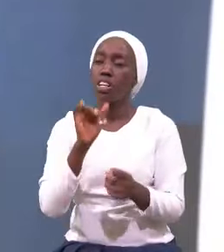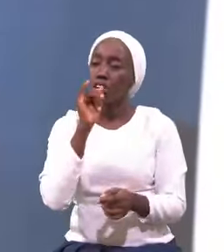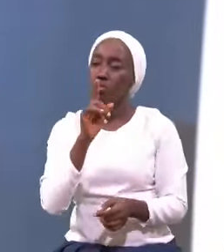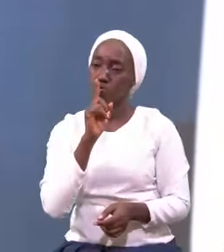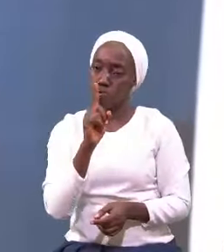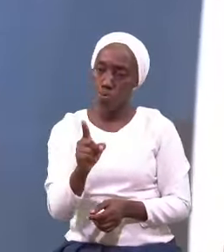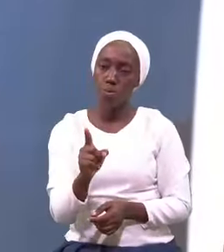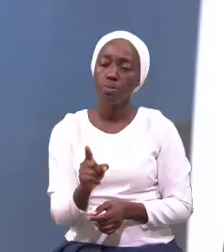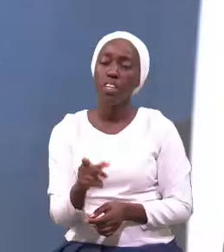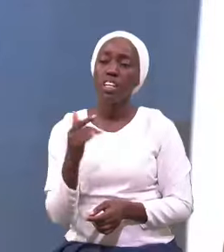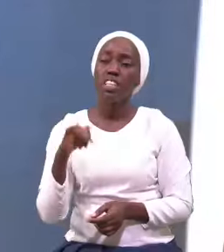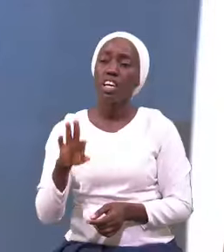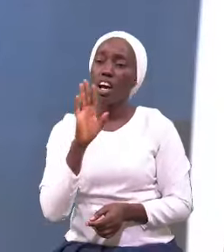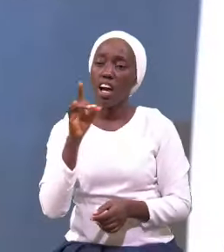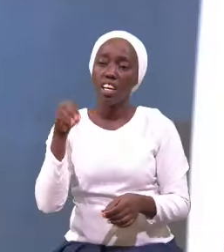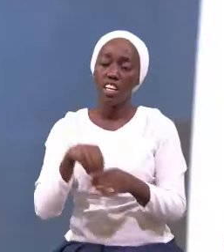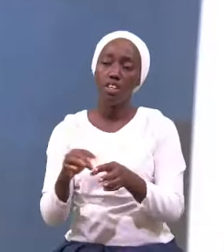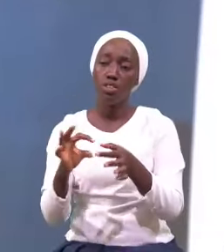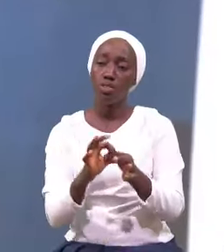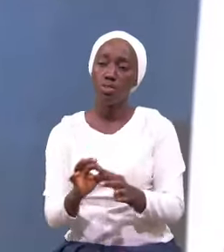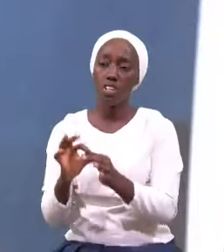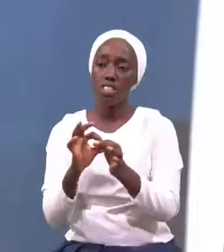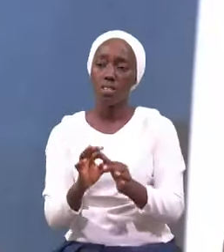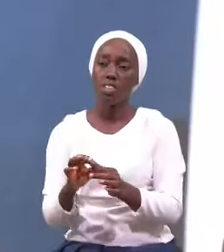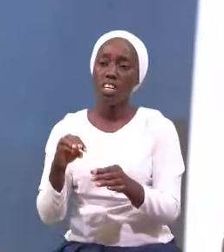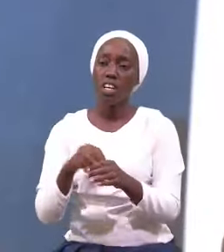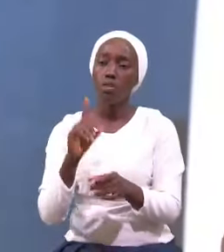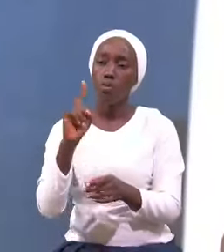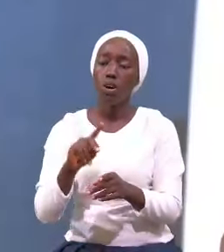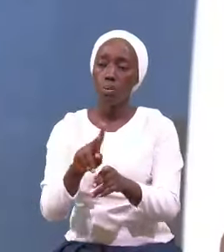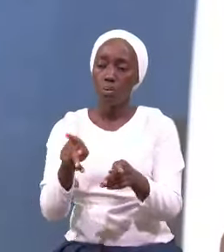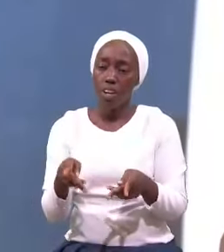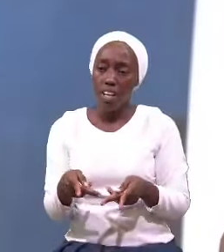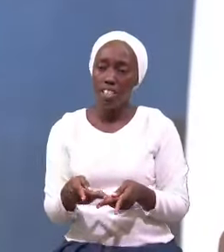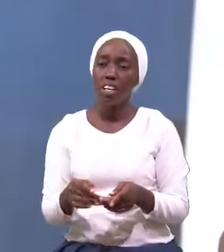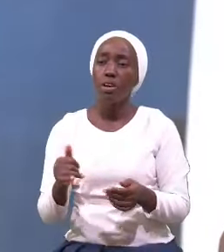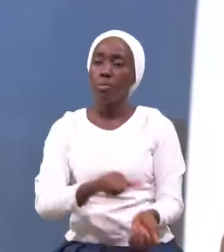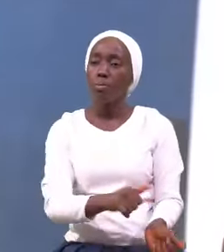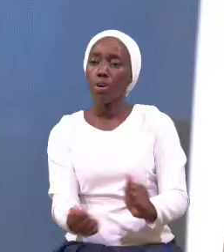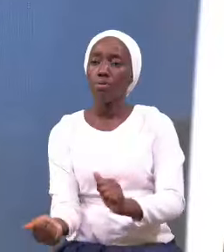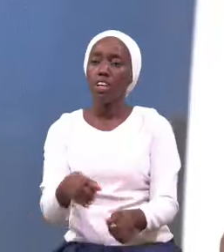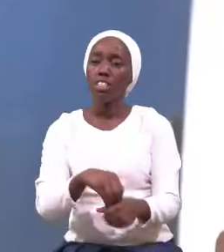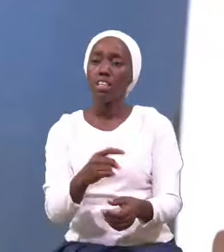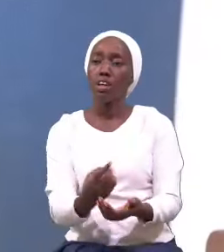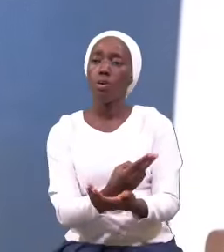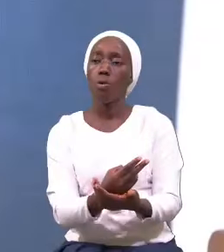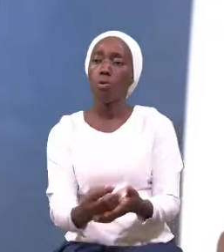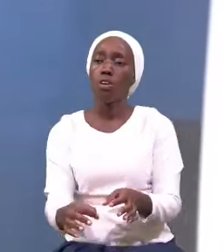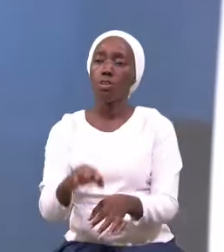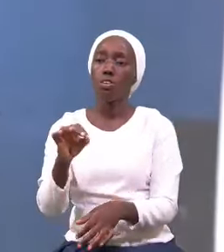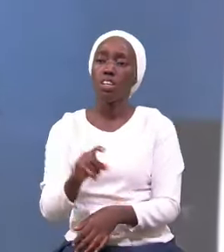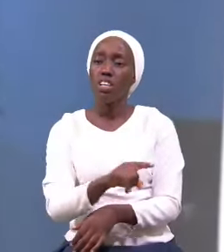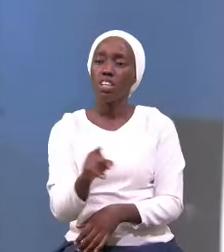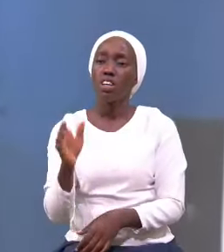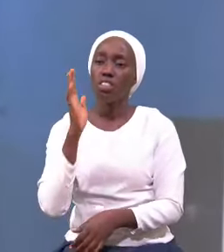They were of one accord in one place. Then they were baptized in the Holy Ghost. Ye shall